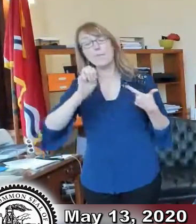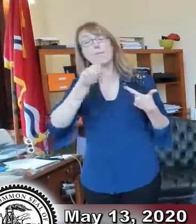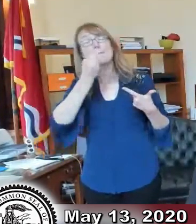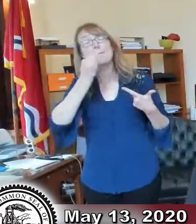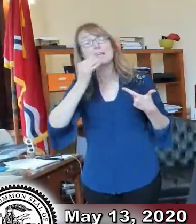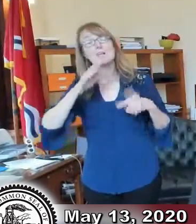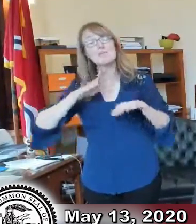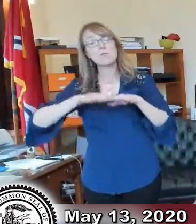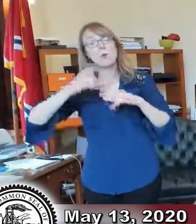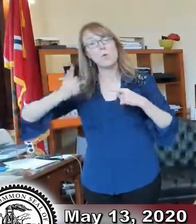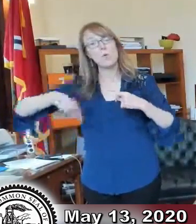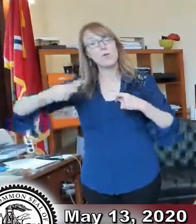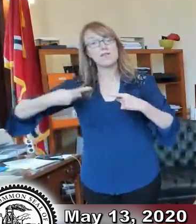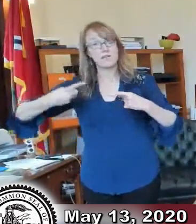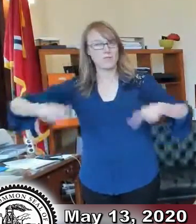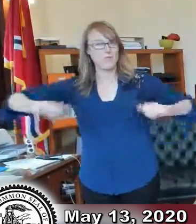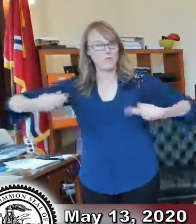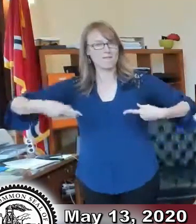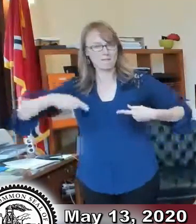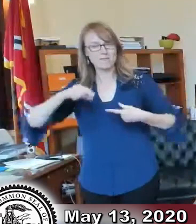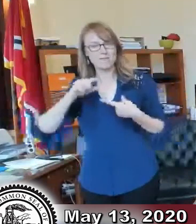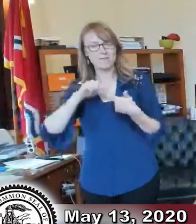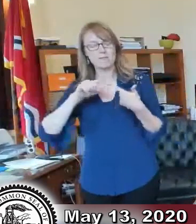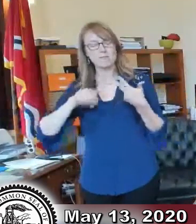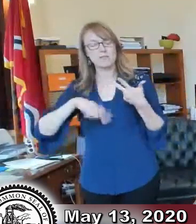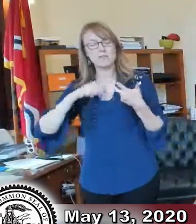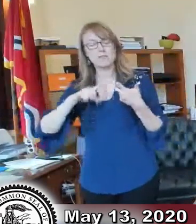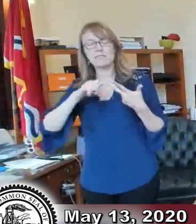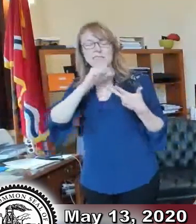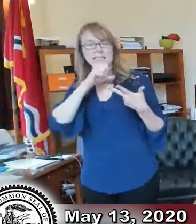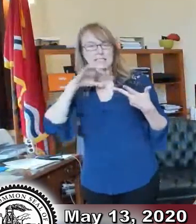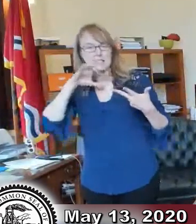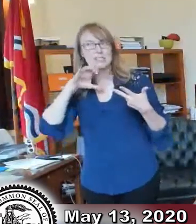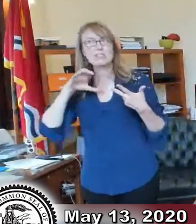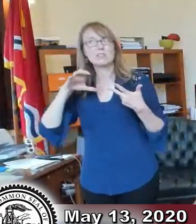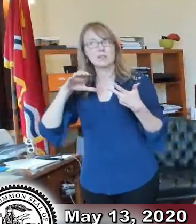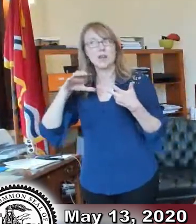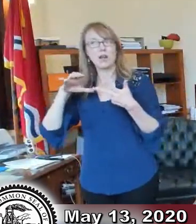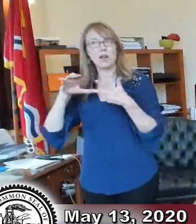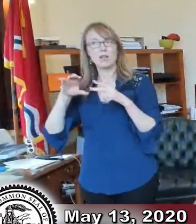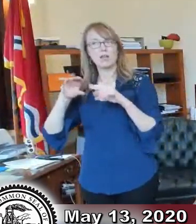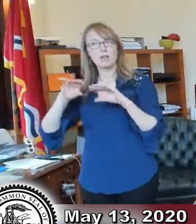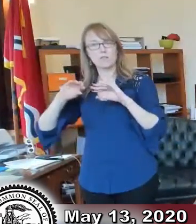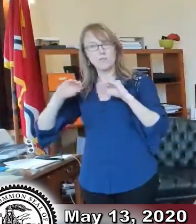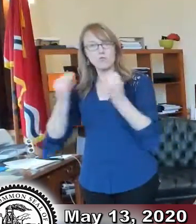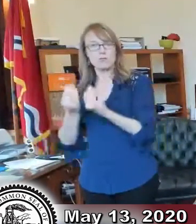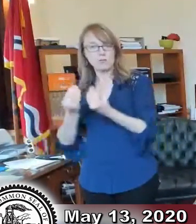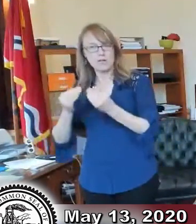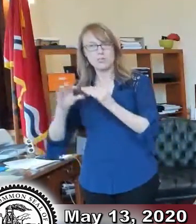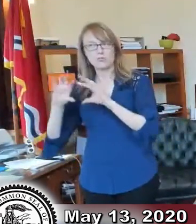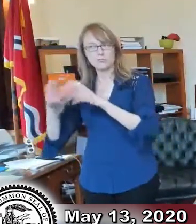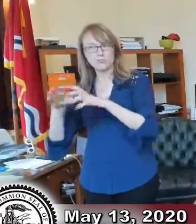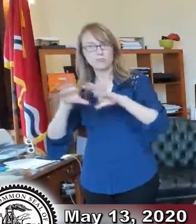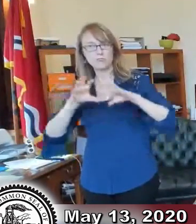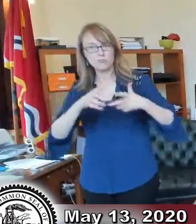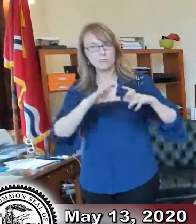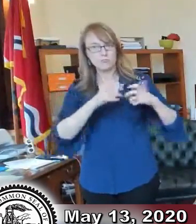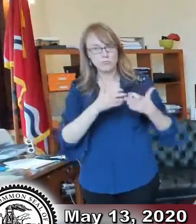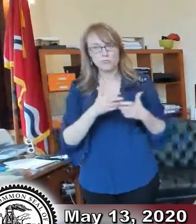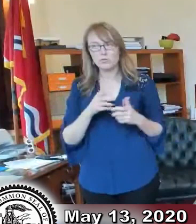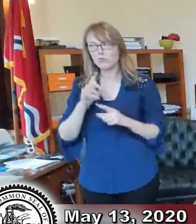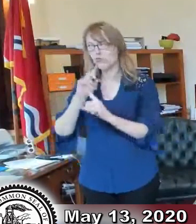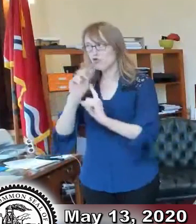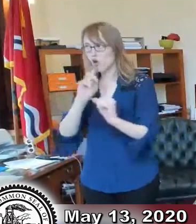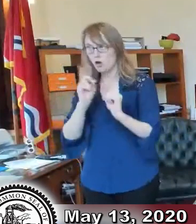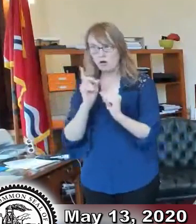for senior age people, working with all those buildings to help distribute a couple of